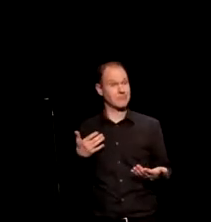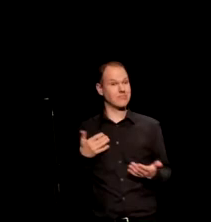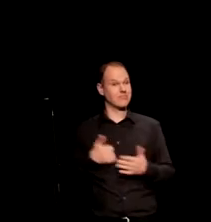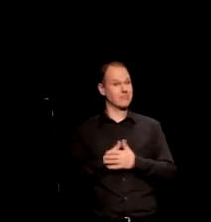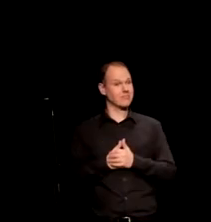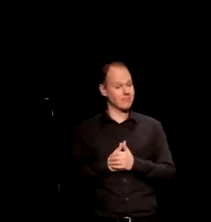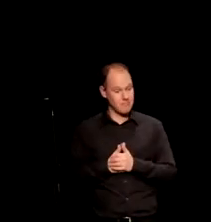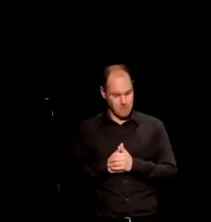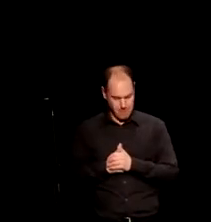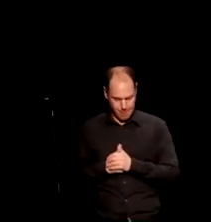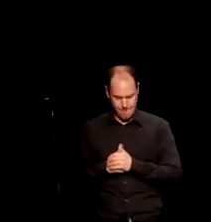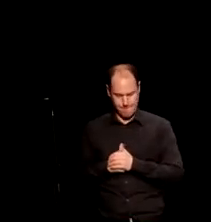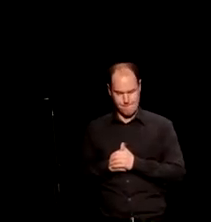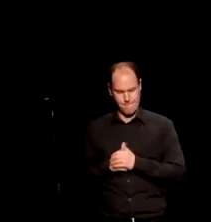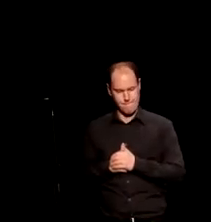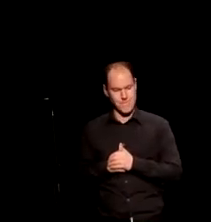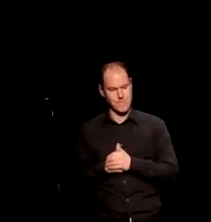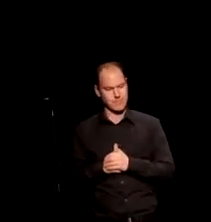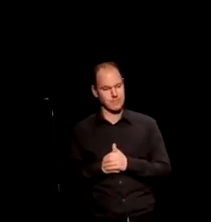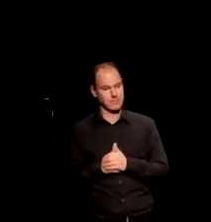around it.